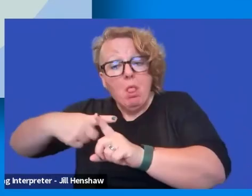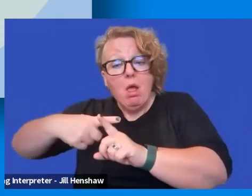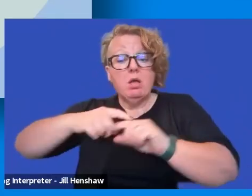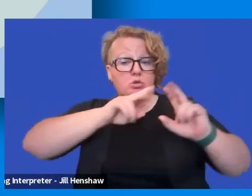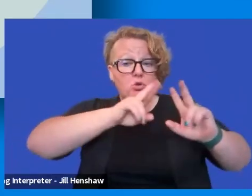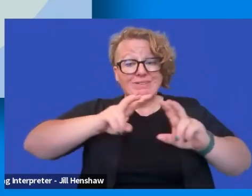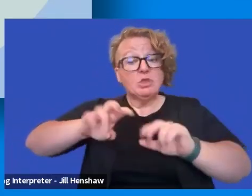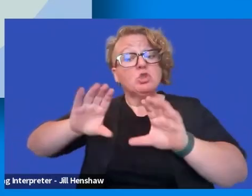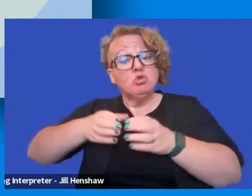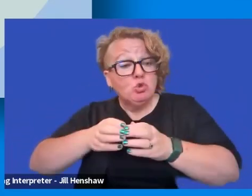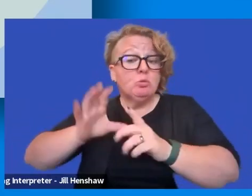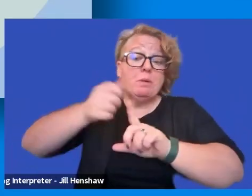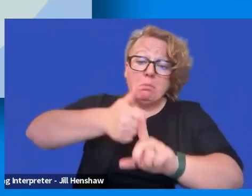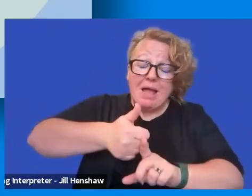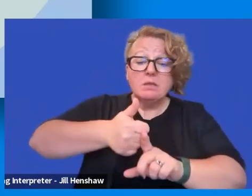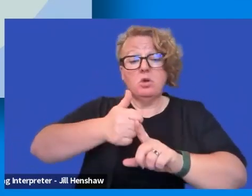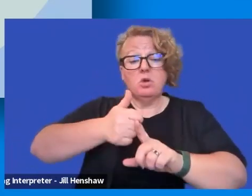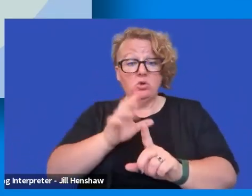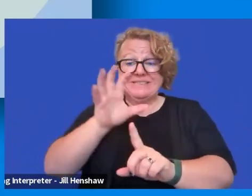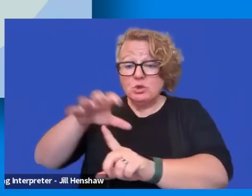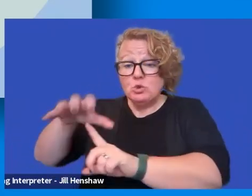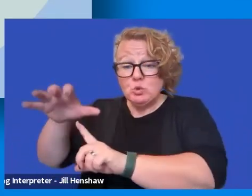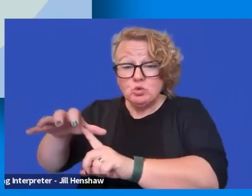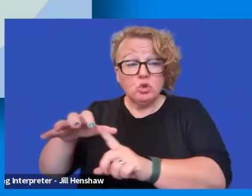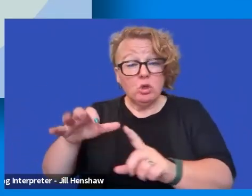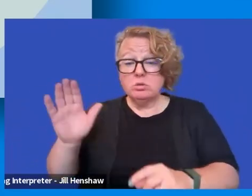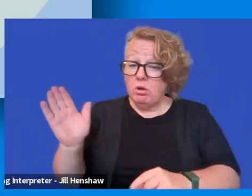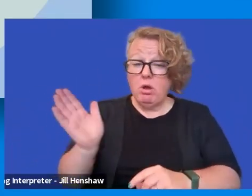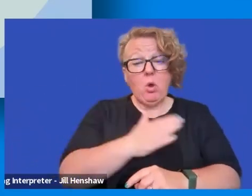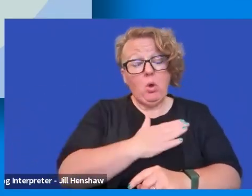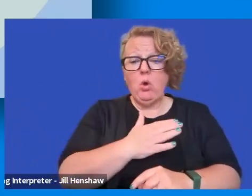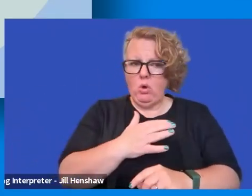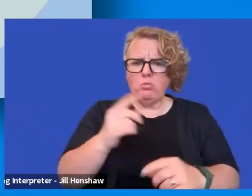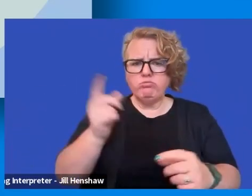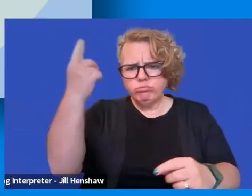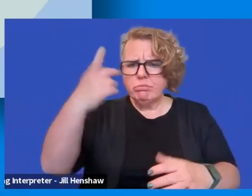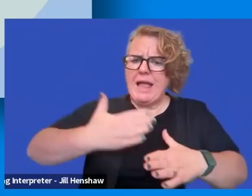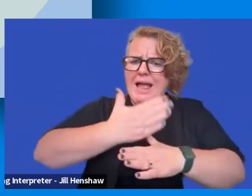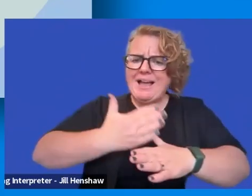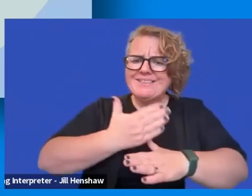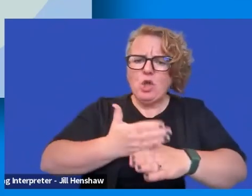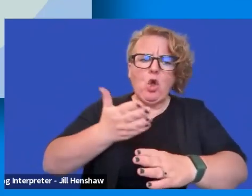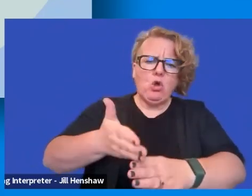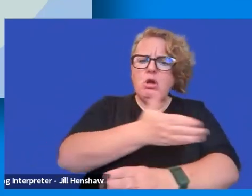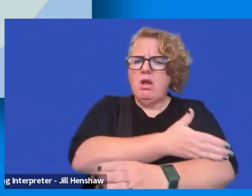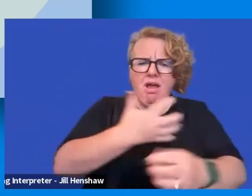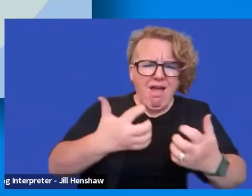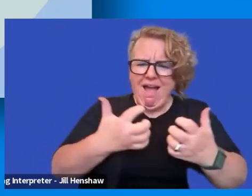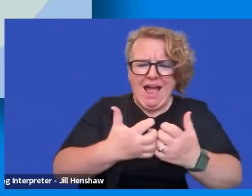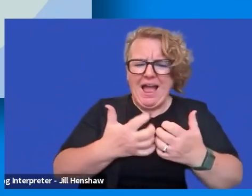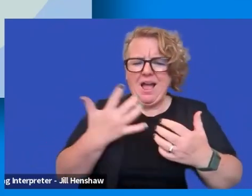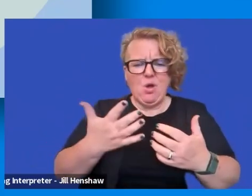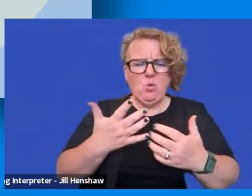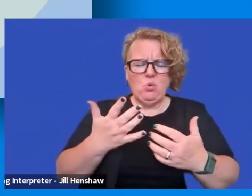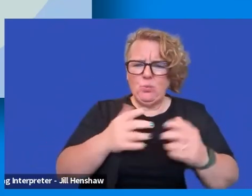group, research mentors, etc. at institutions are called to action for being aware of who's active and who